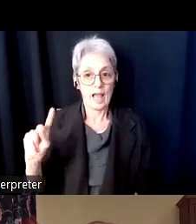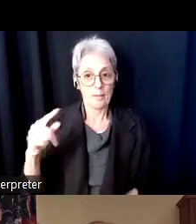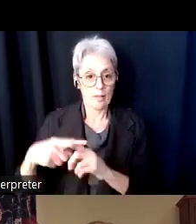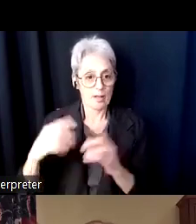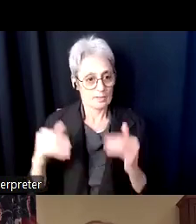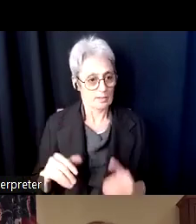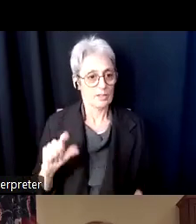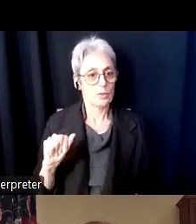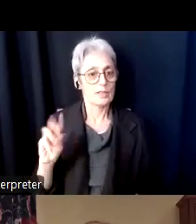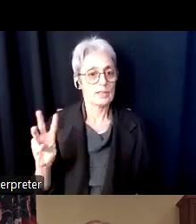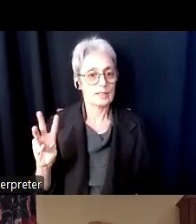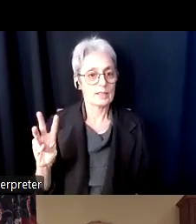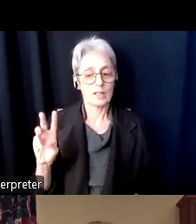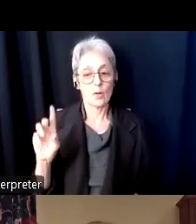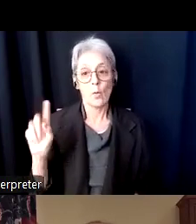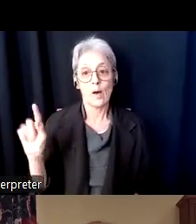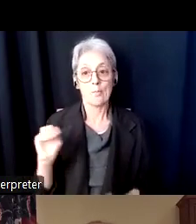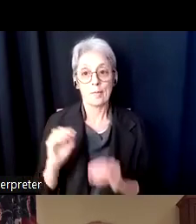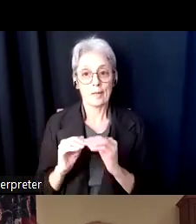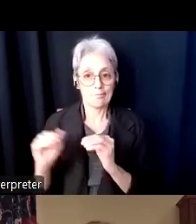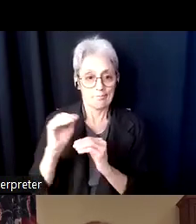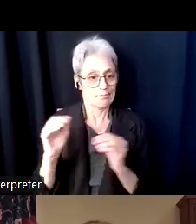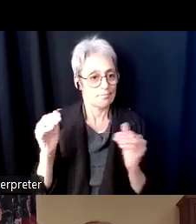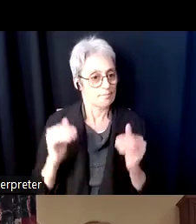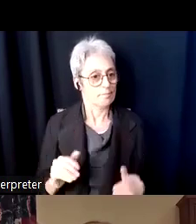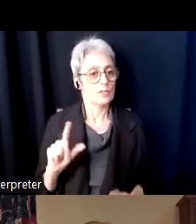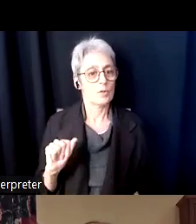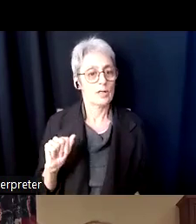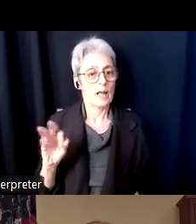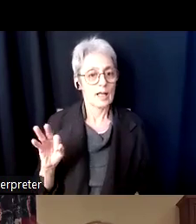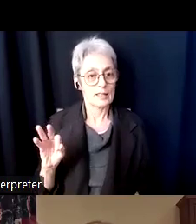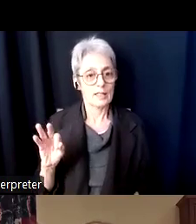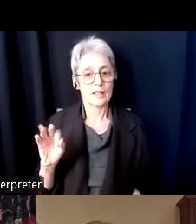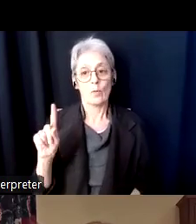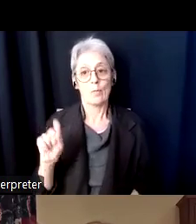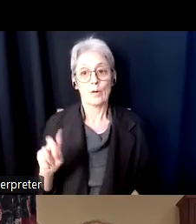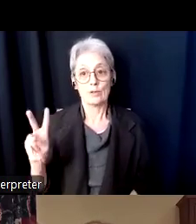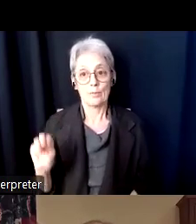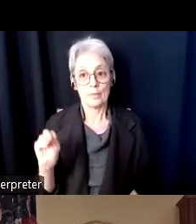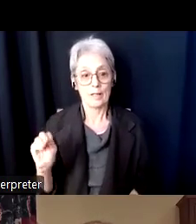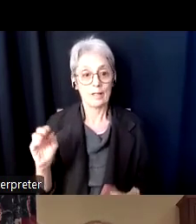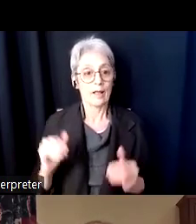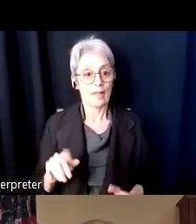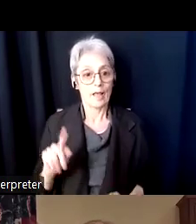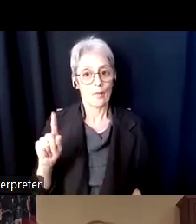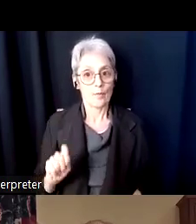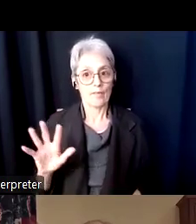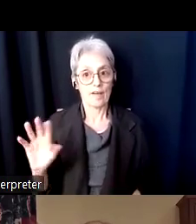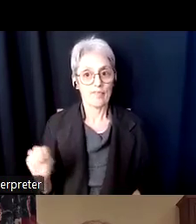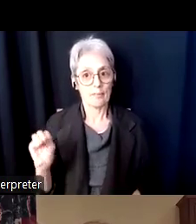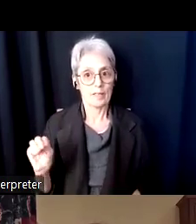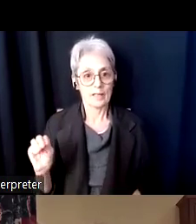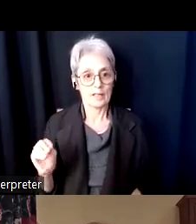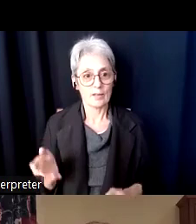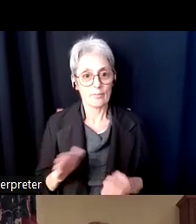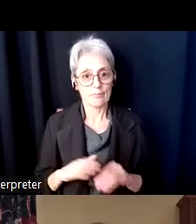just crested 1 million. 2019, we got to 1.2 million and then up to 1.5. So you see that this is a program that